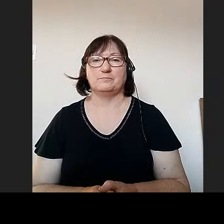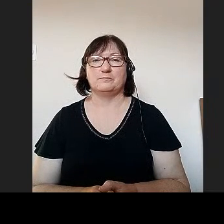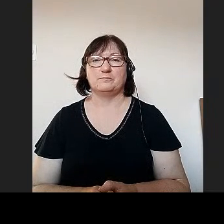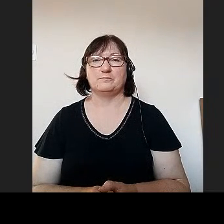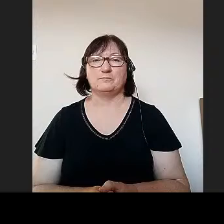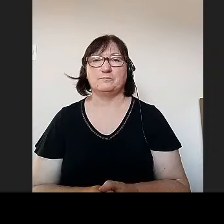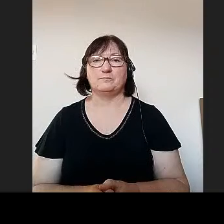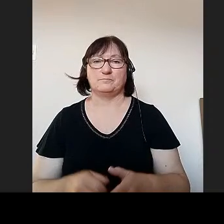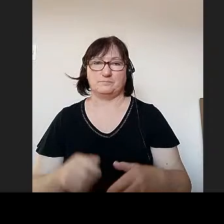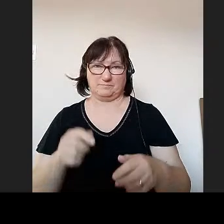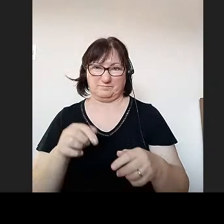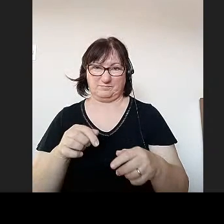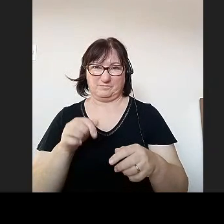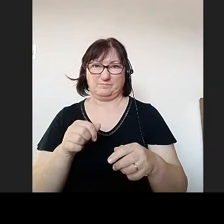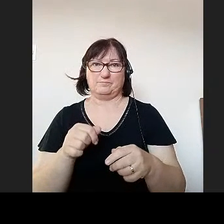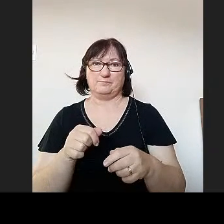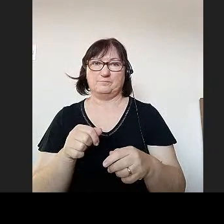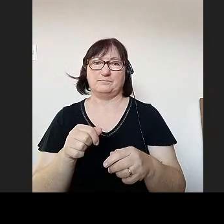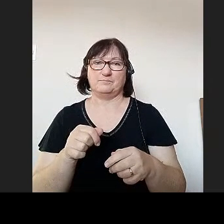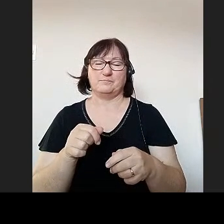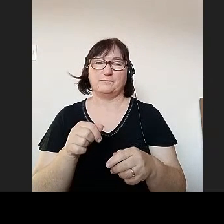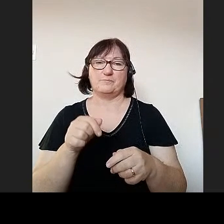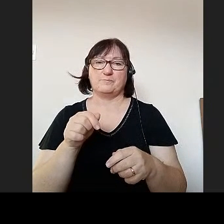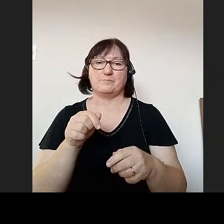from tariff amendment, Patricia Jones